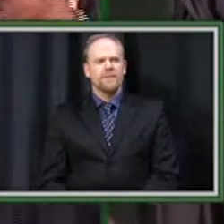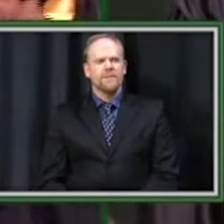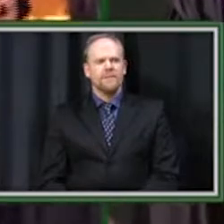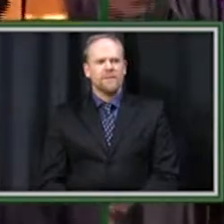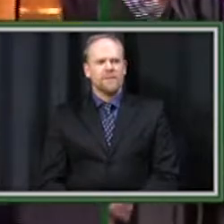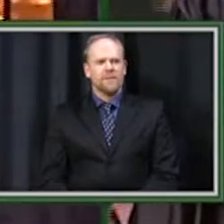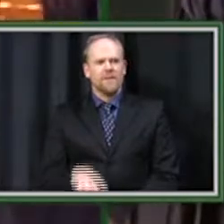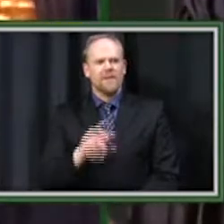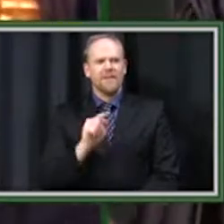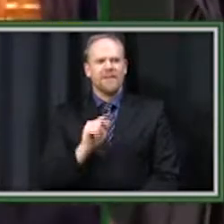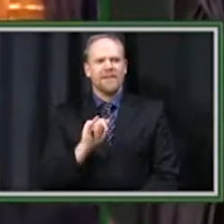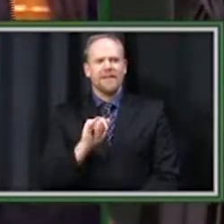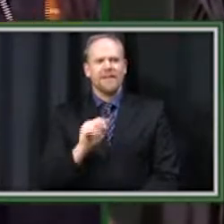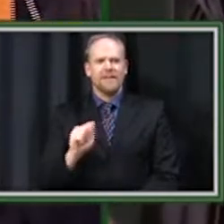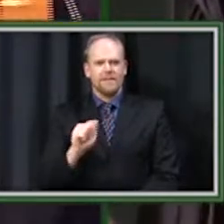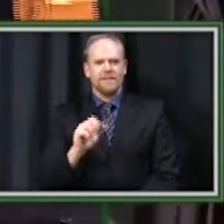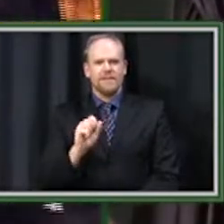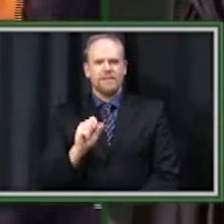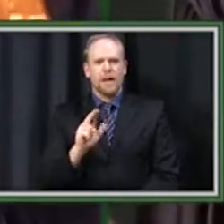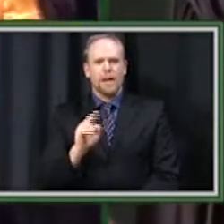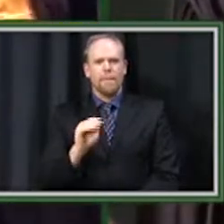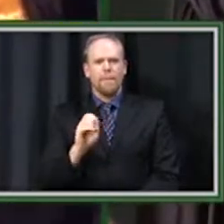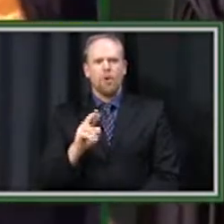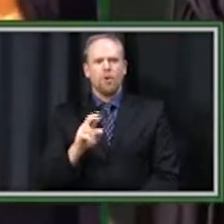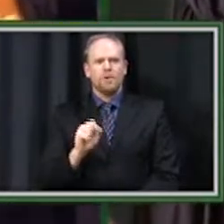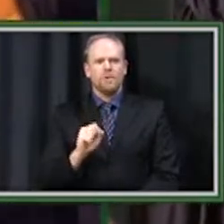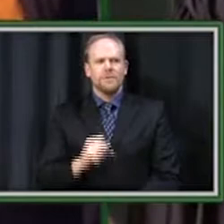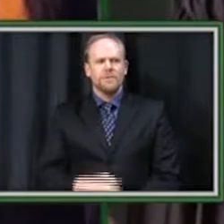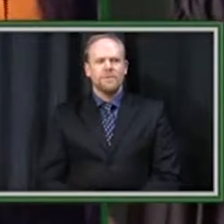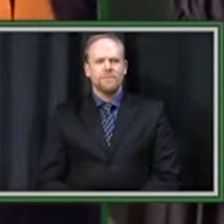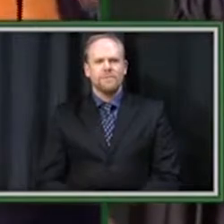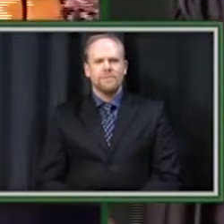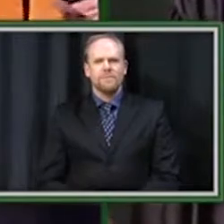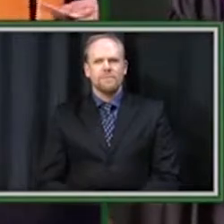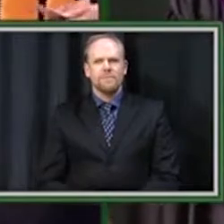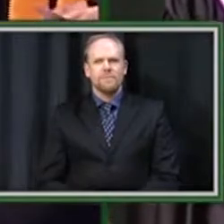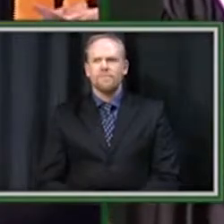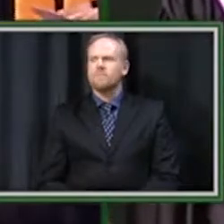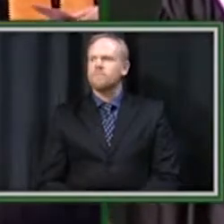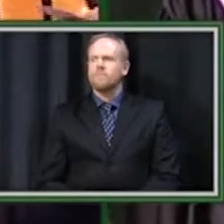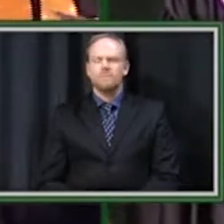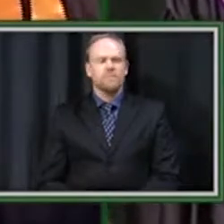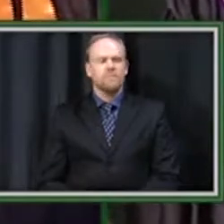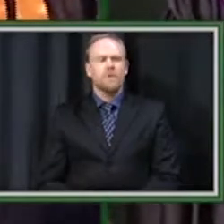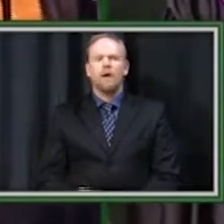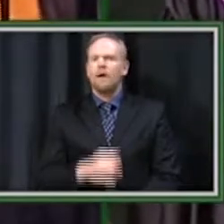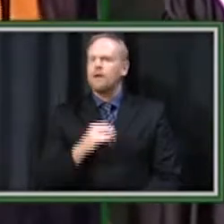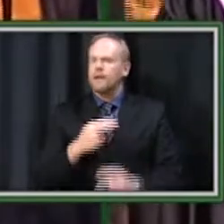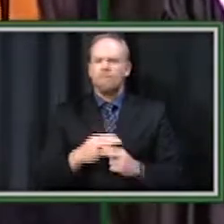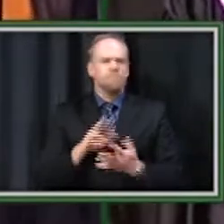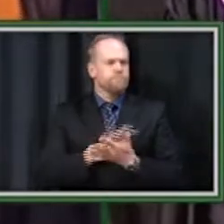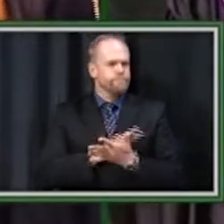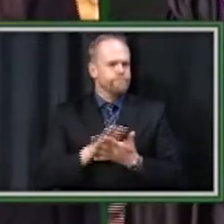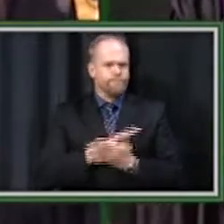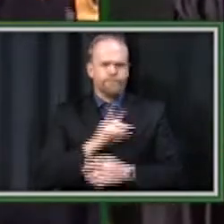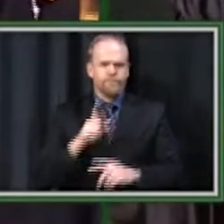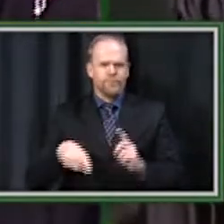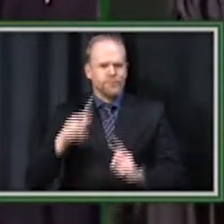Tia Summers. Catherine Yvonne Danae Maniklos.